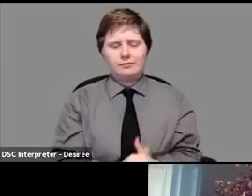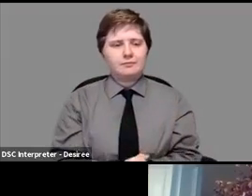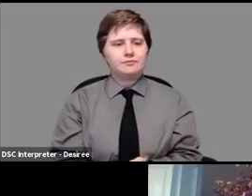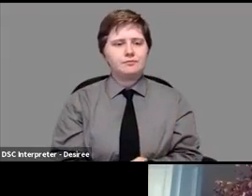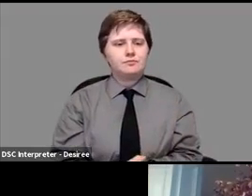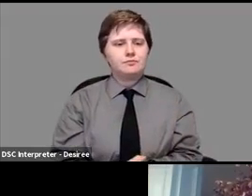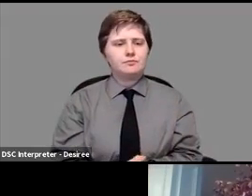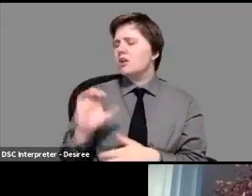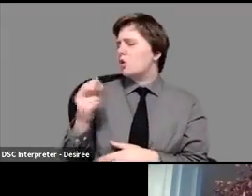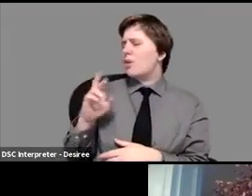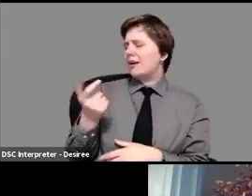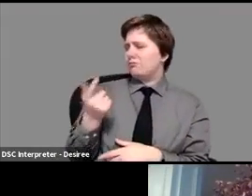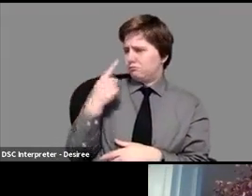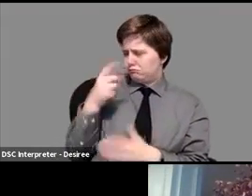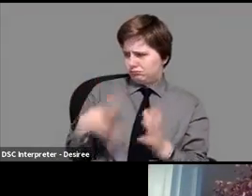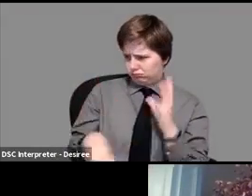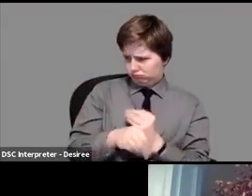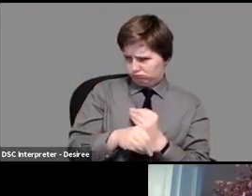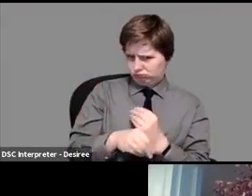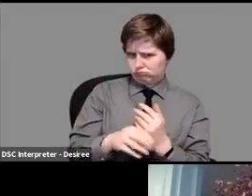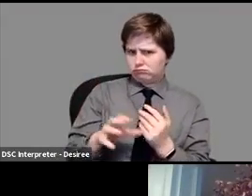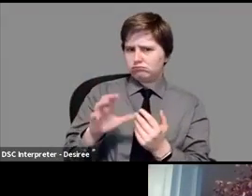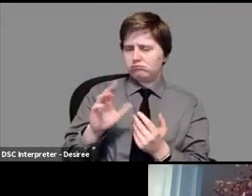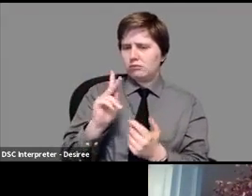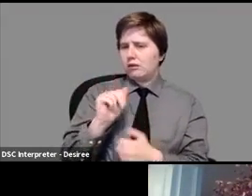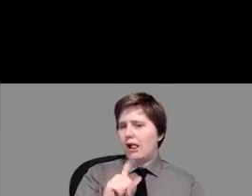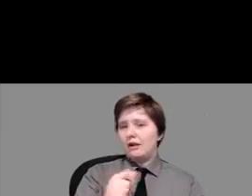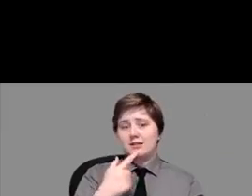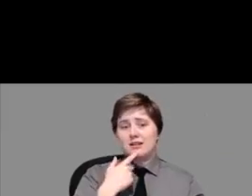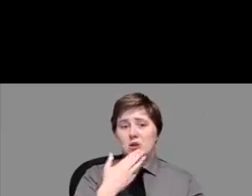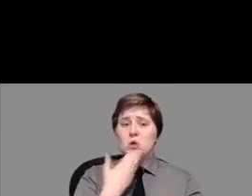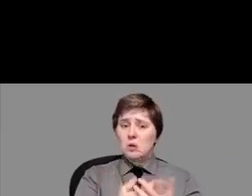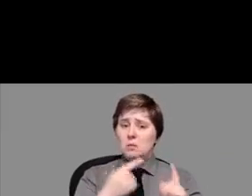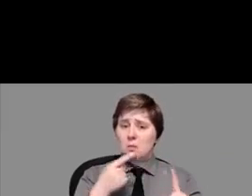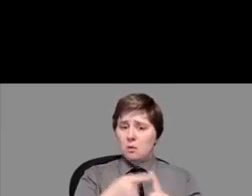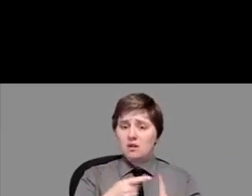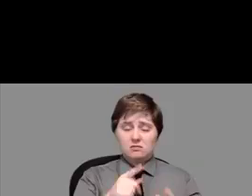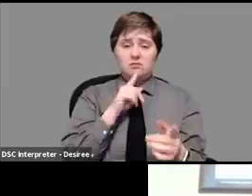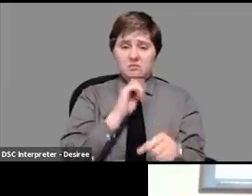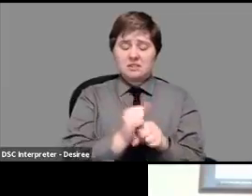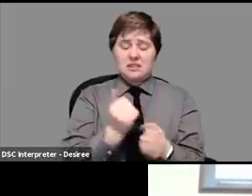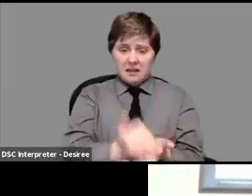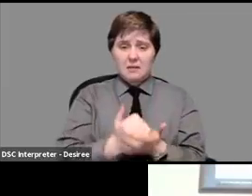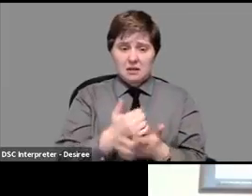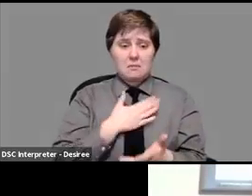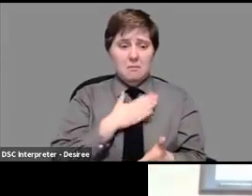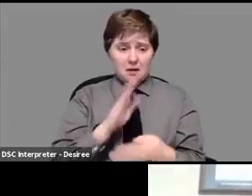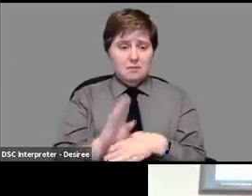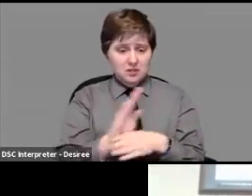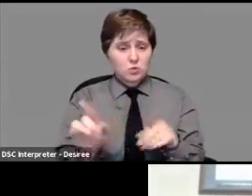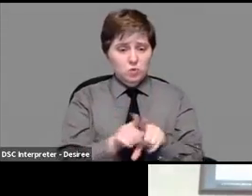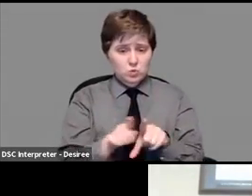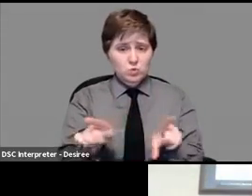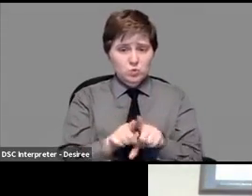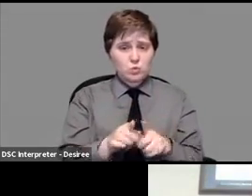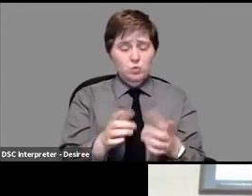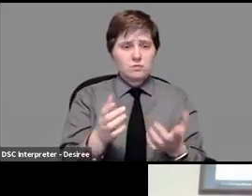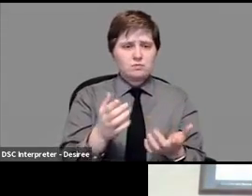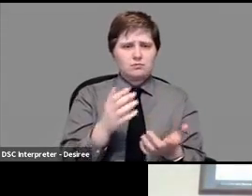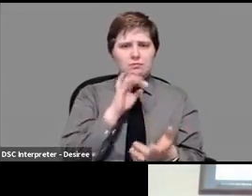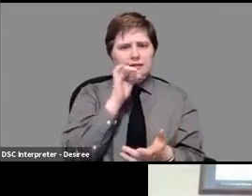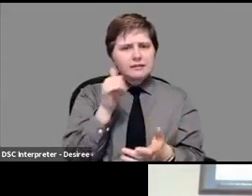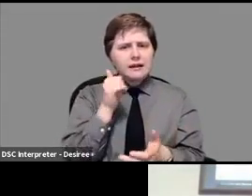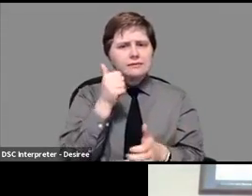like you to chime in on that also, because Kala made a really great point, and it's actually even helped me in my business. Not